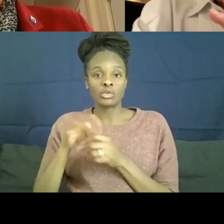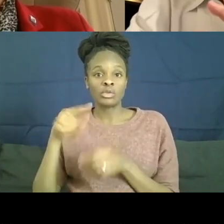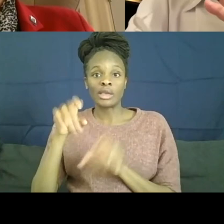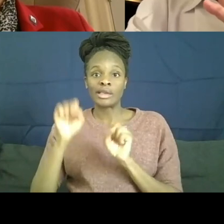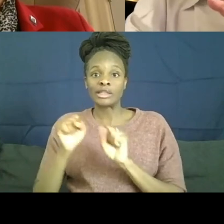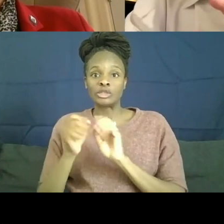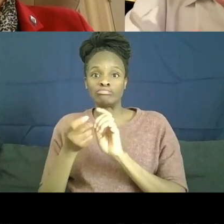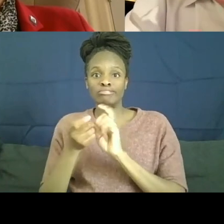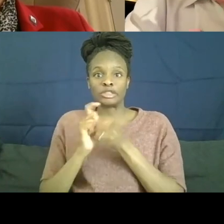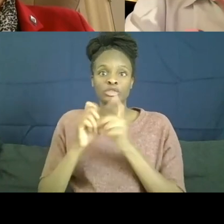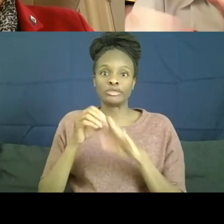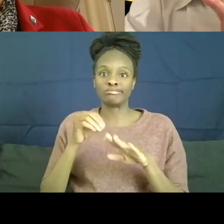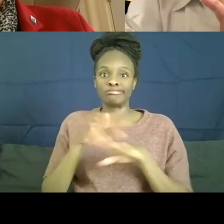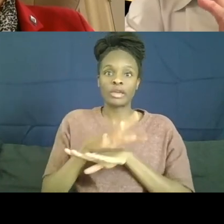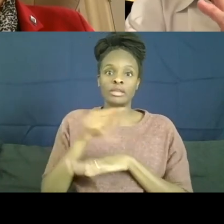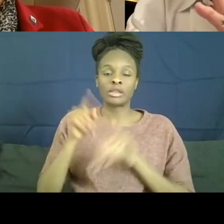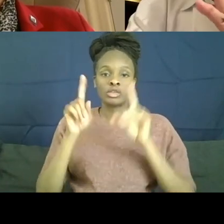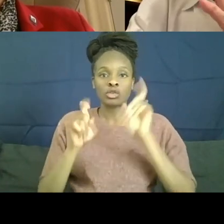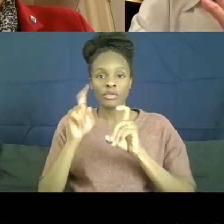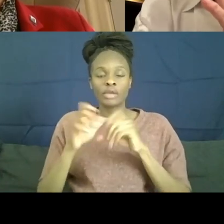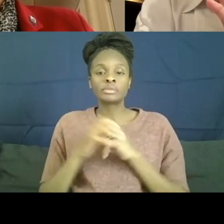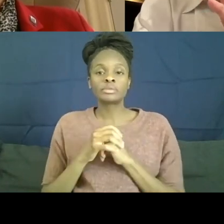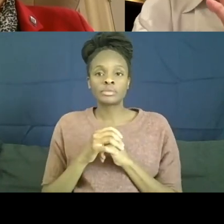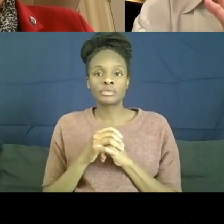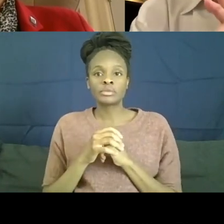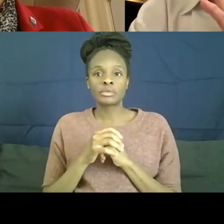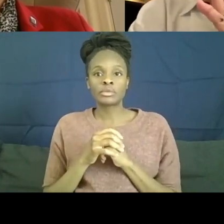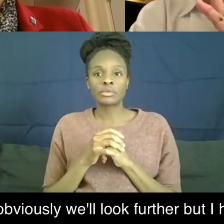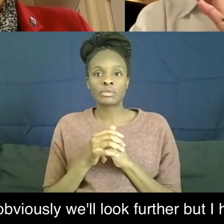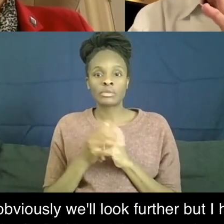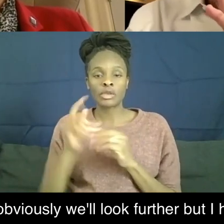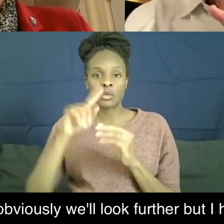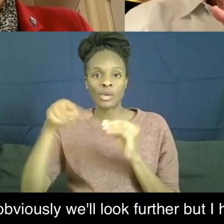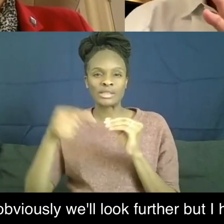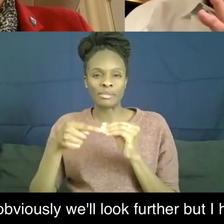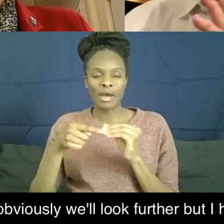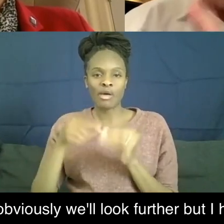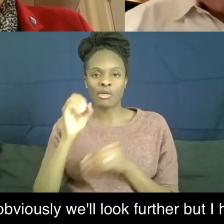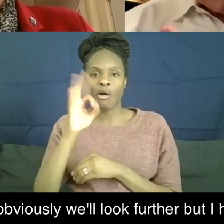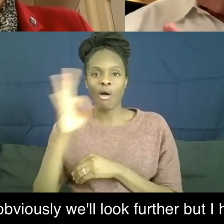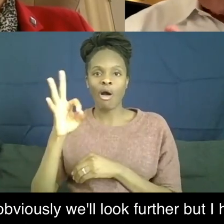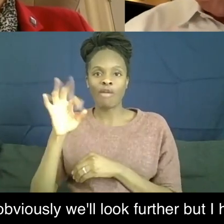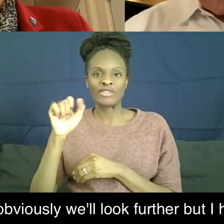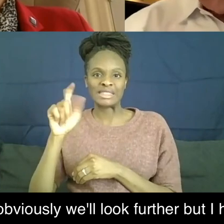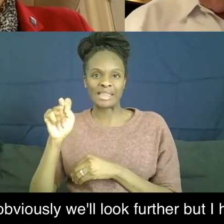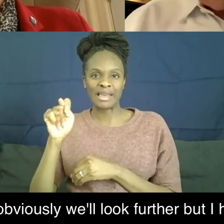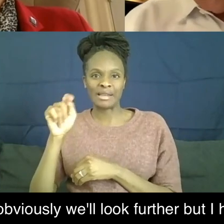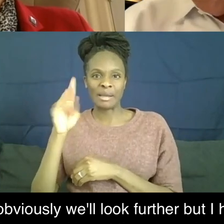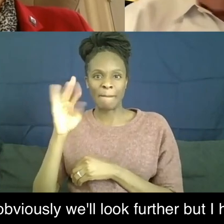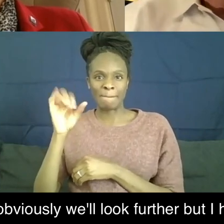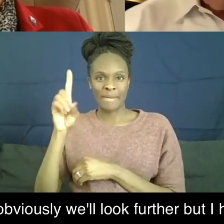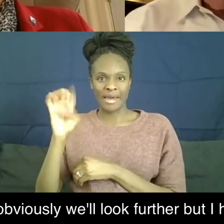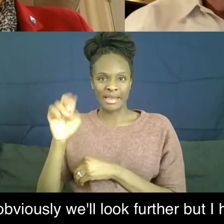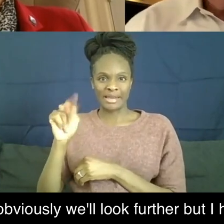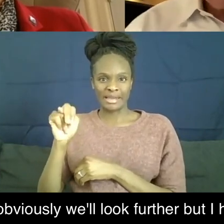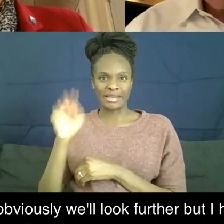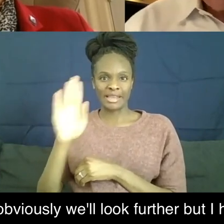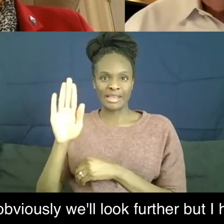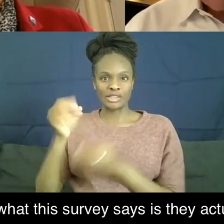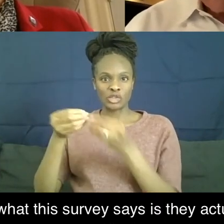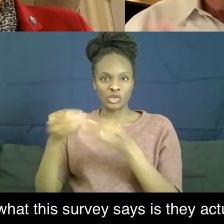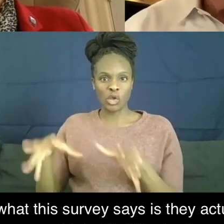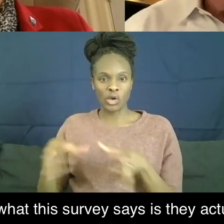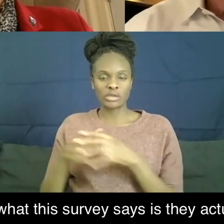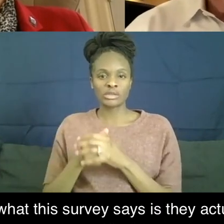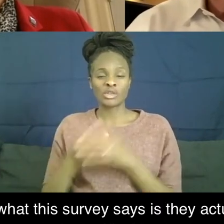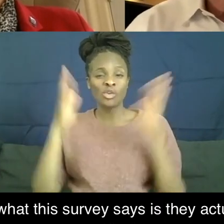would have, you know, was, was offsetting Biden's losses, and obviously we'll look further, but I hope they're looking at the survey